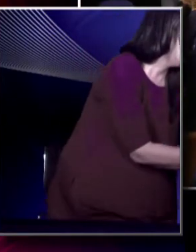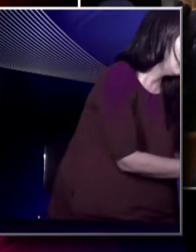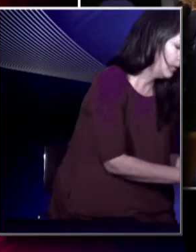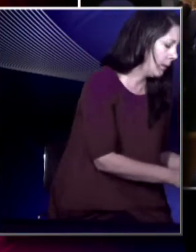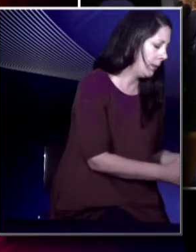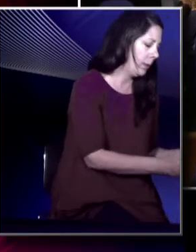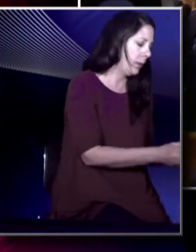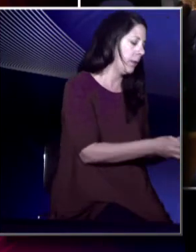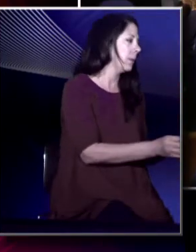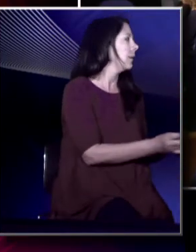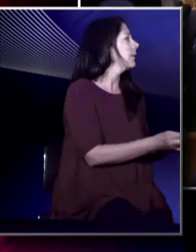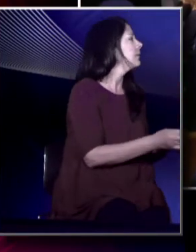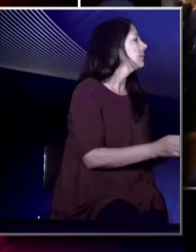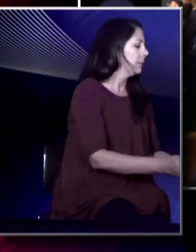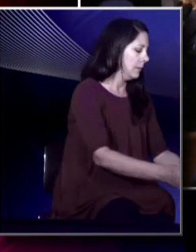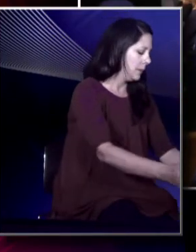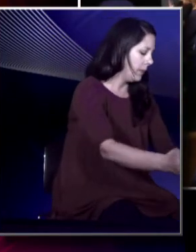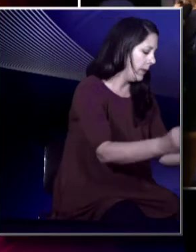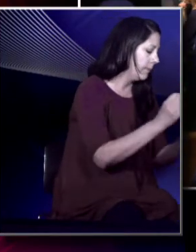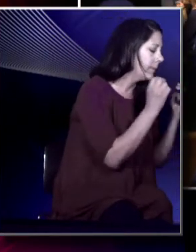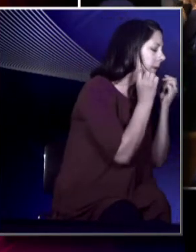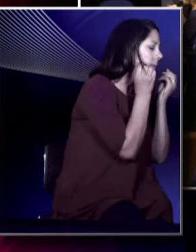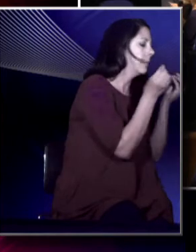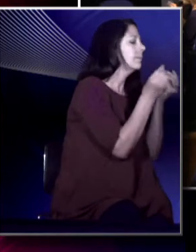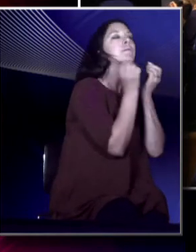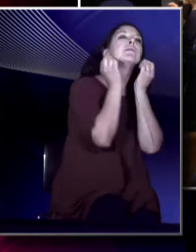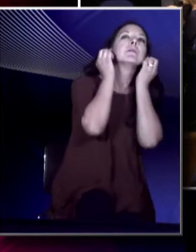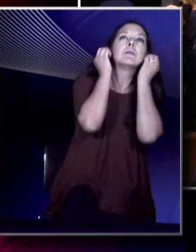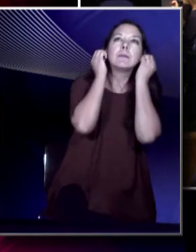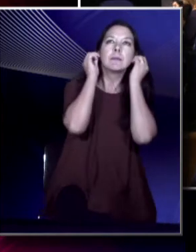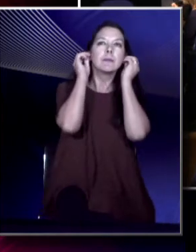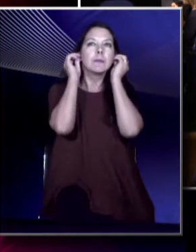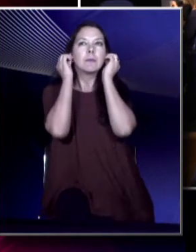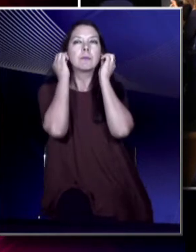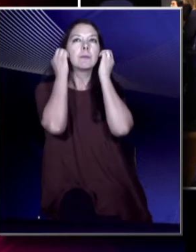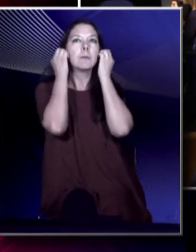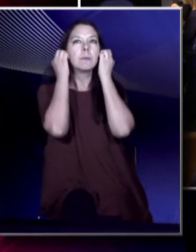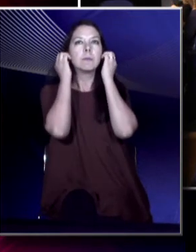Last one for the last one for this item is Aaron Green.